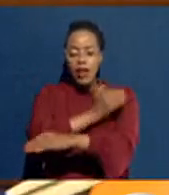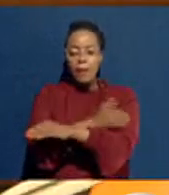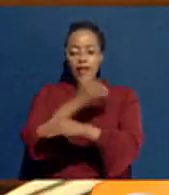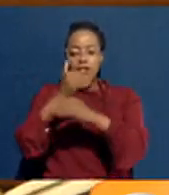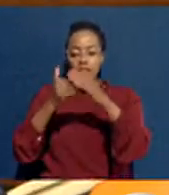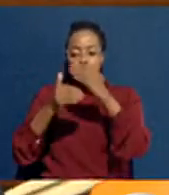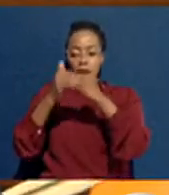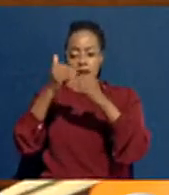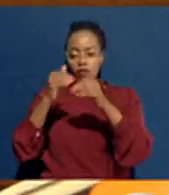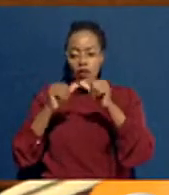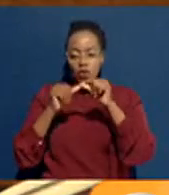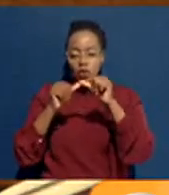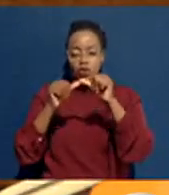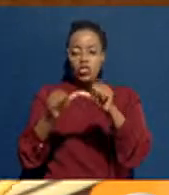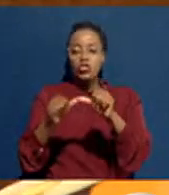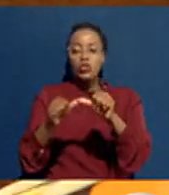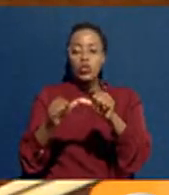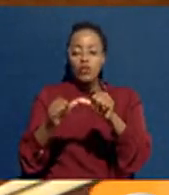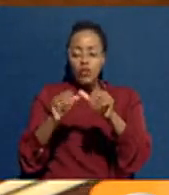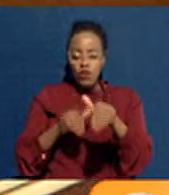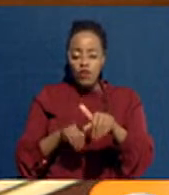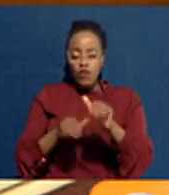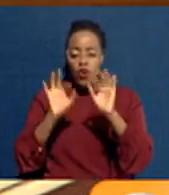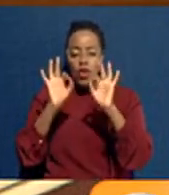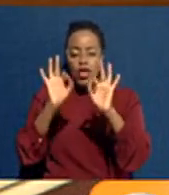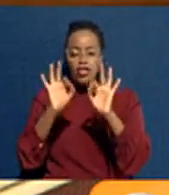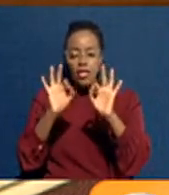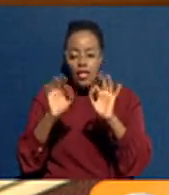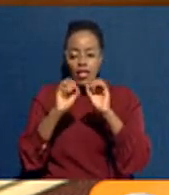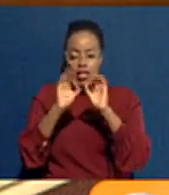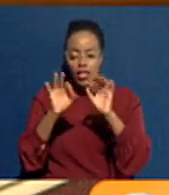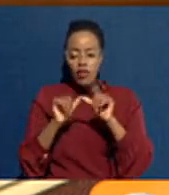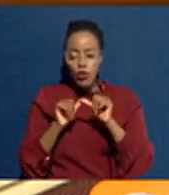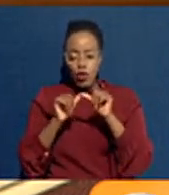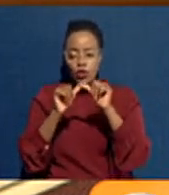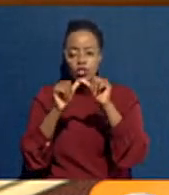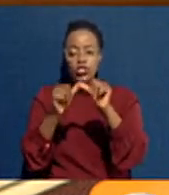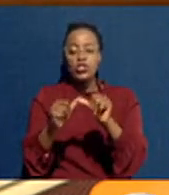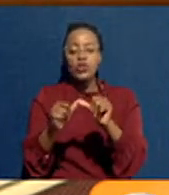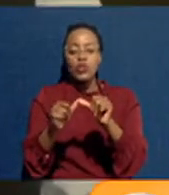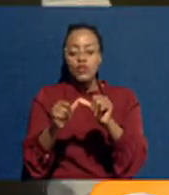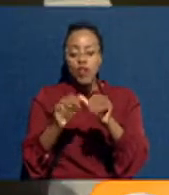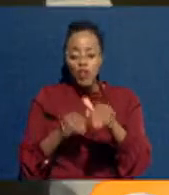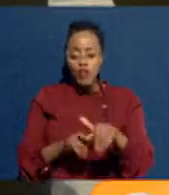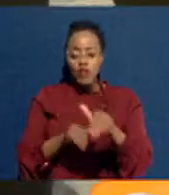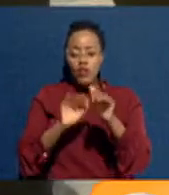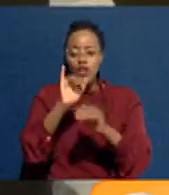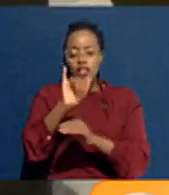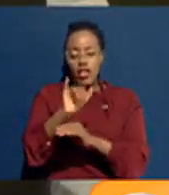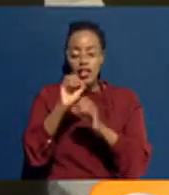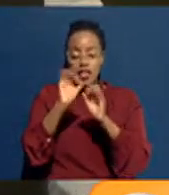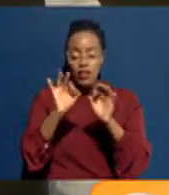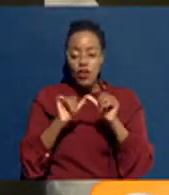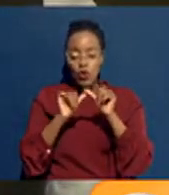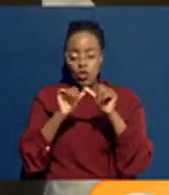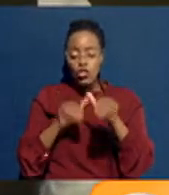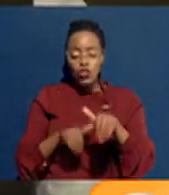We'll constantly pursue excellence. If we keep chasing it, if we keep